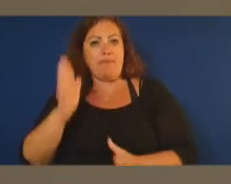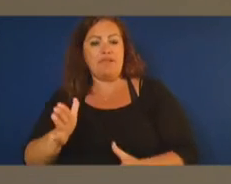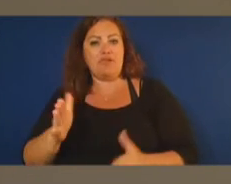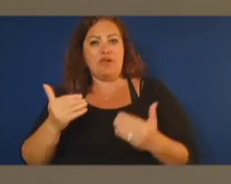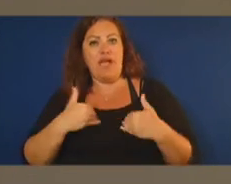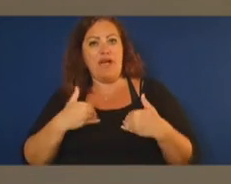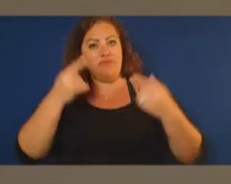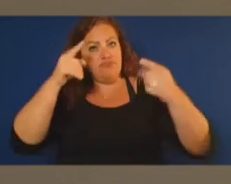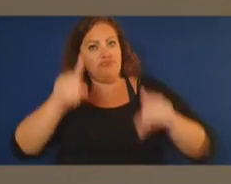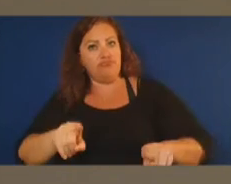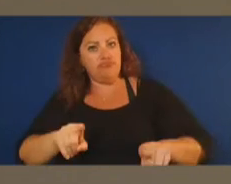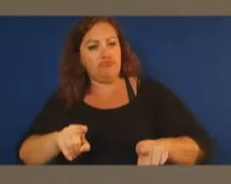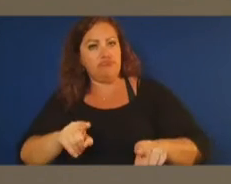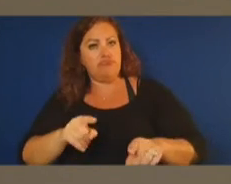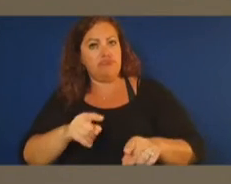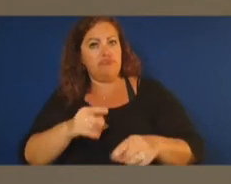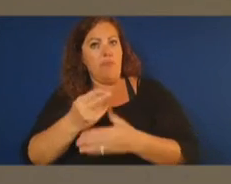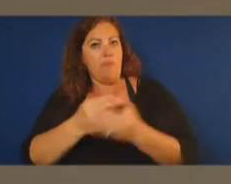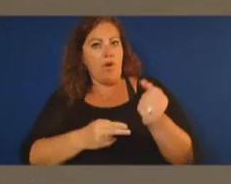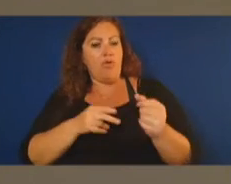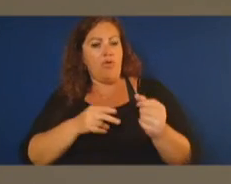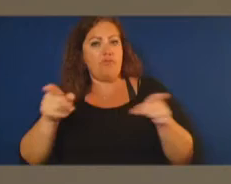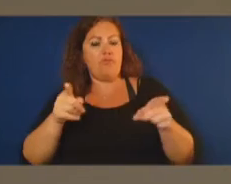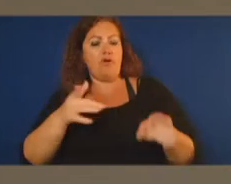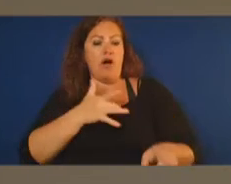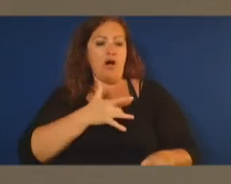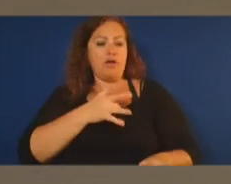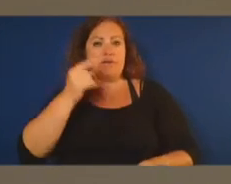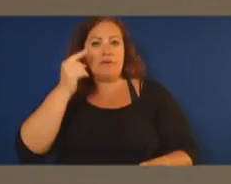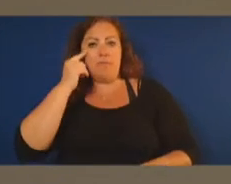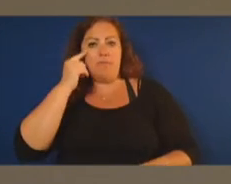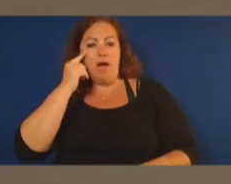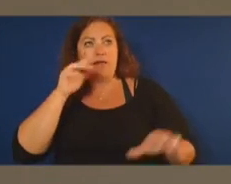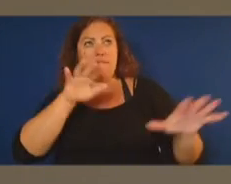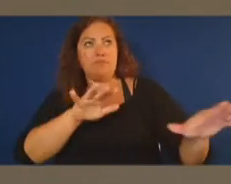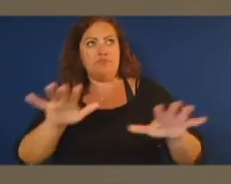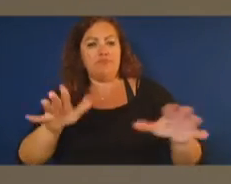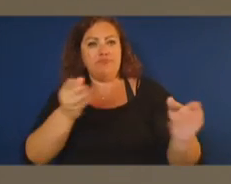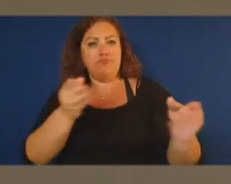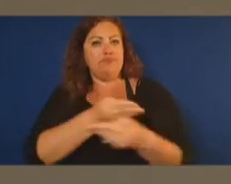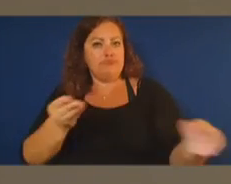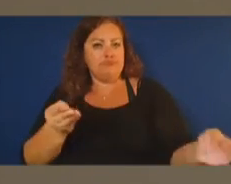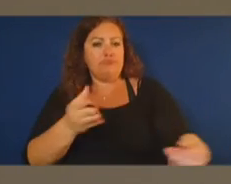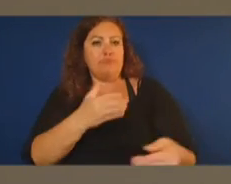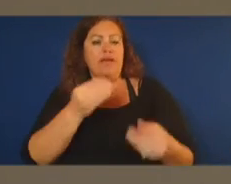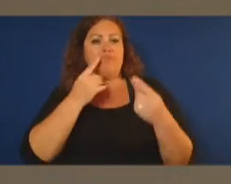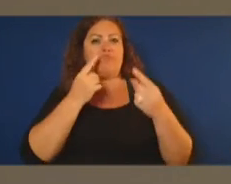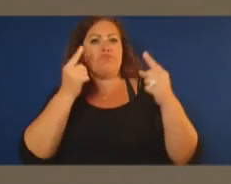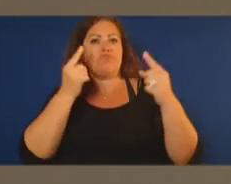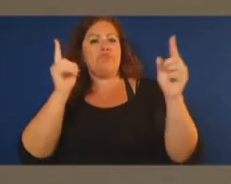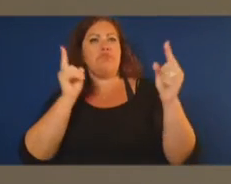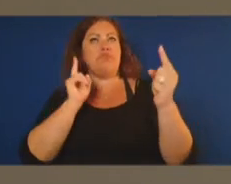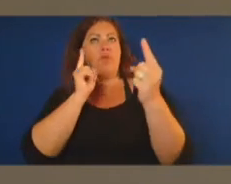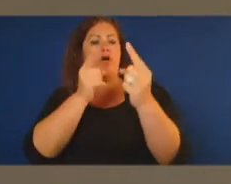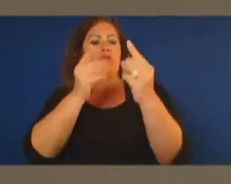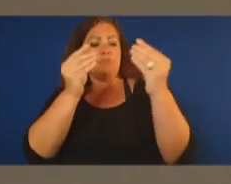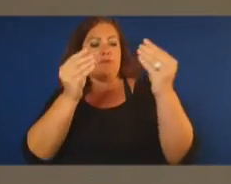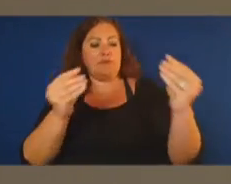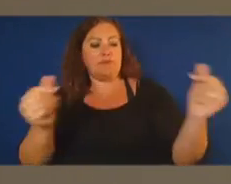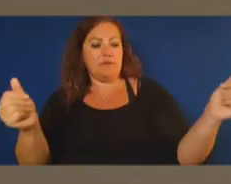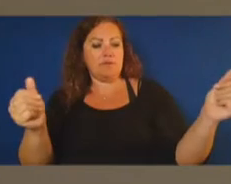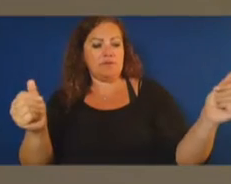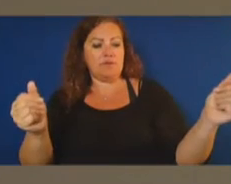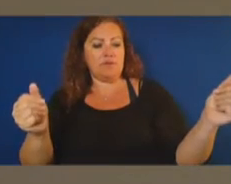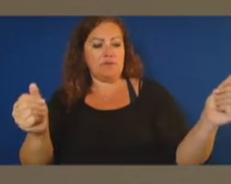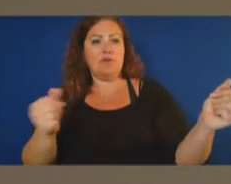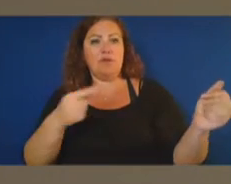agreement where both you know hearts and minds are at ease and and you know the ultimate um solution is is something that we can